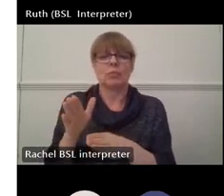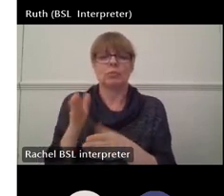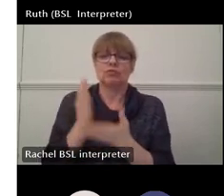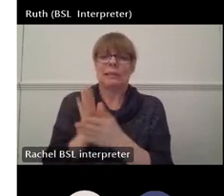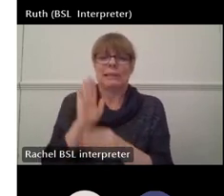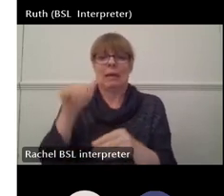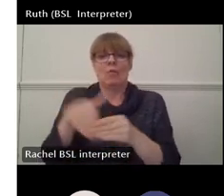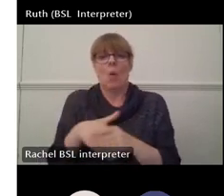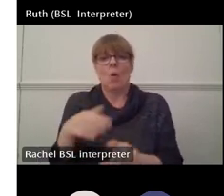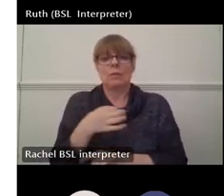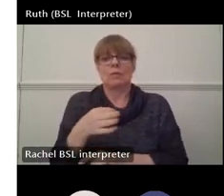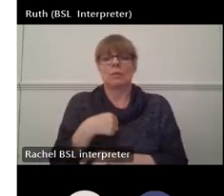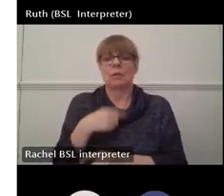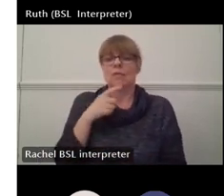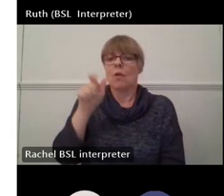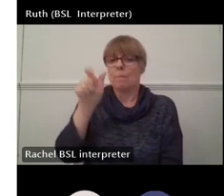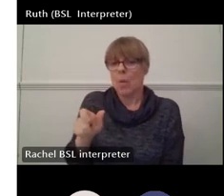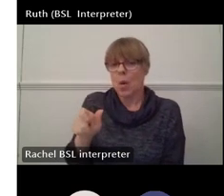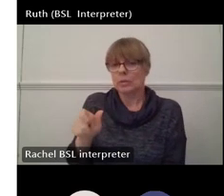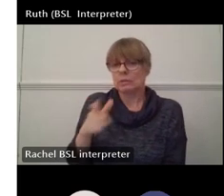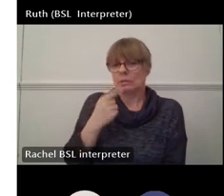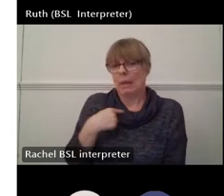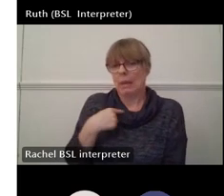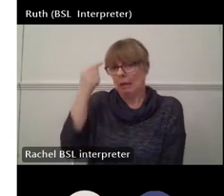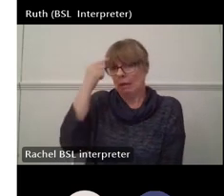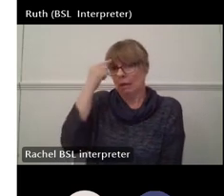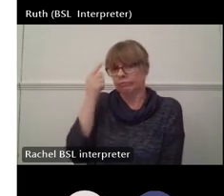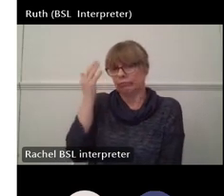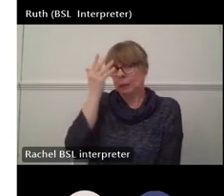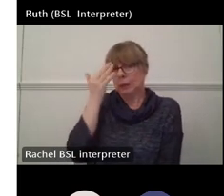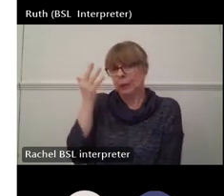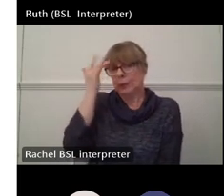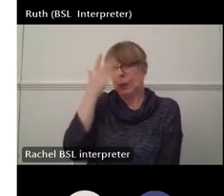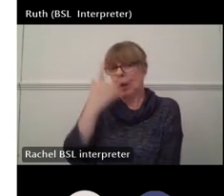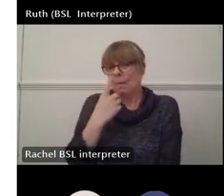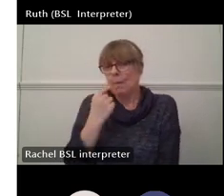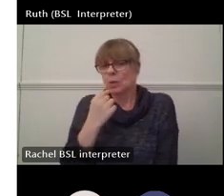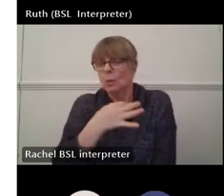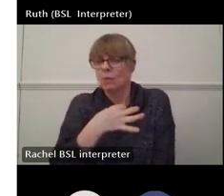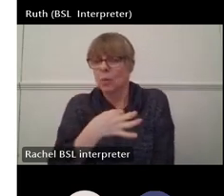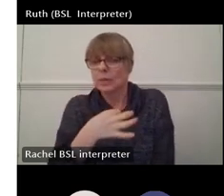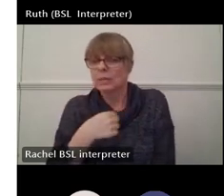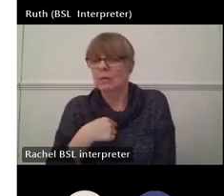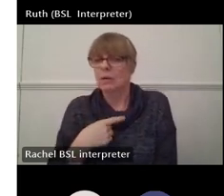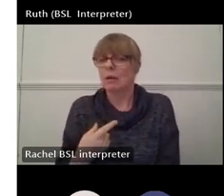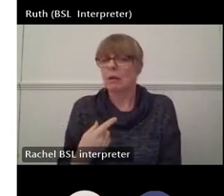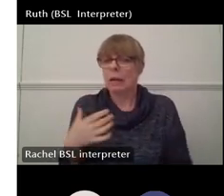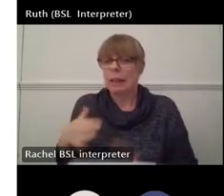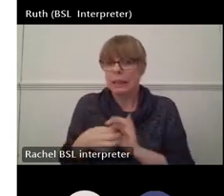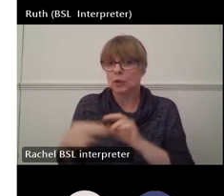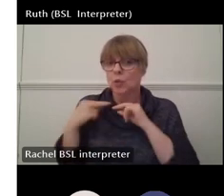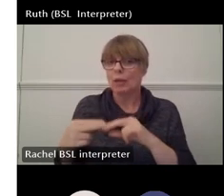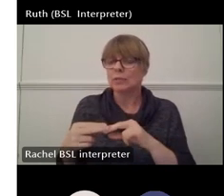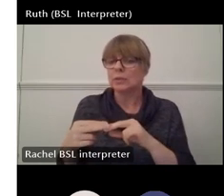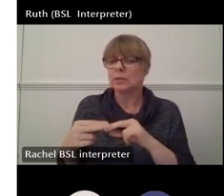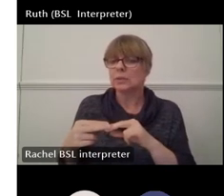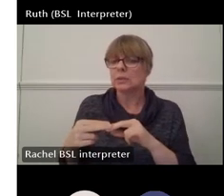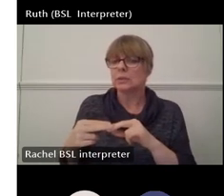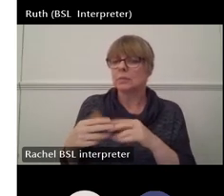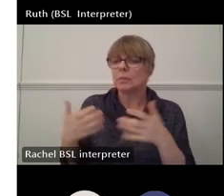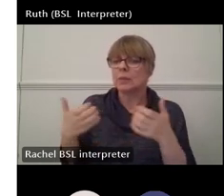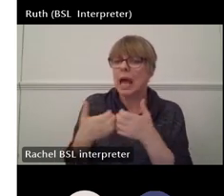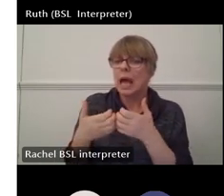What would you say to somebody who might be thinking about volunteering in heritage? What would you tell someone? How could